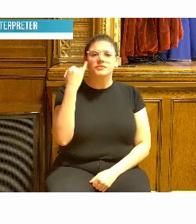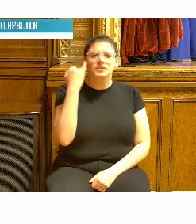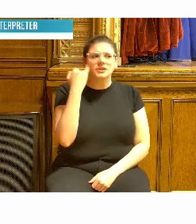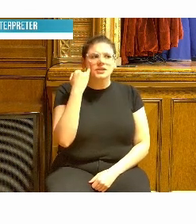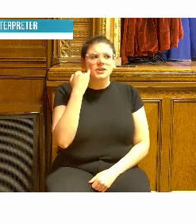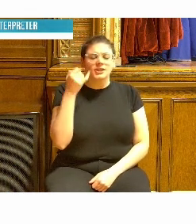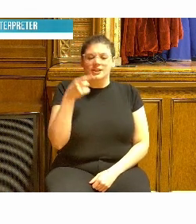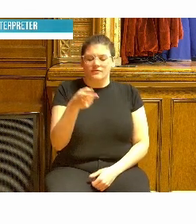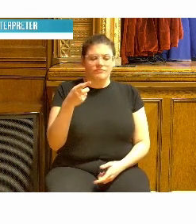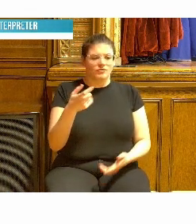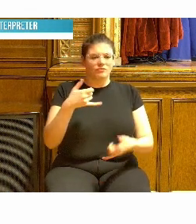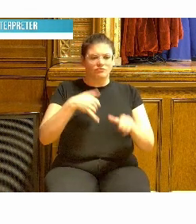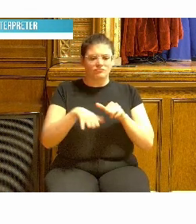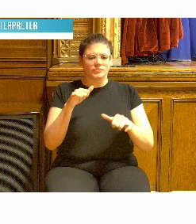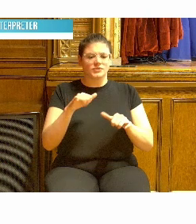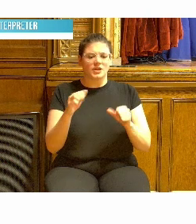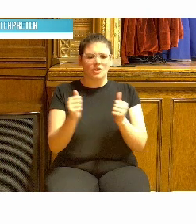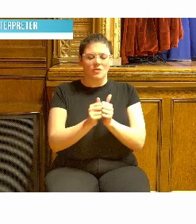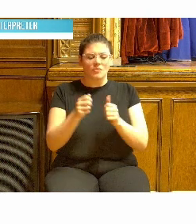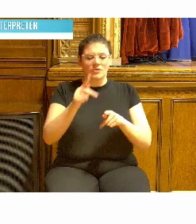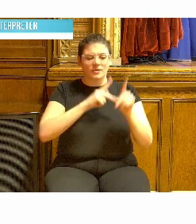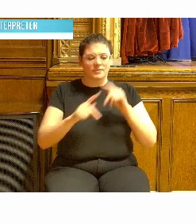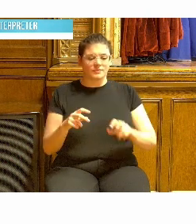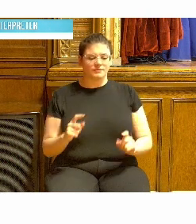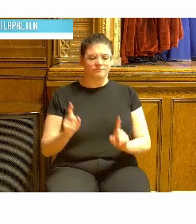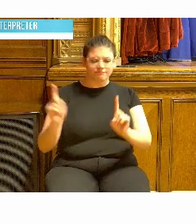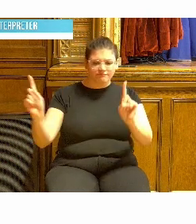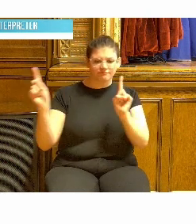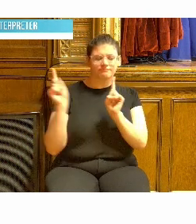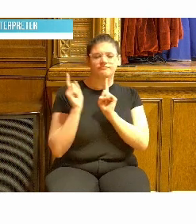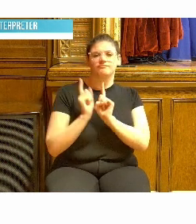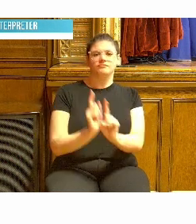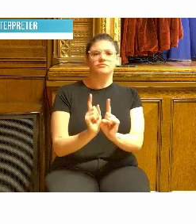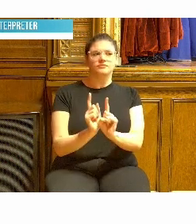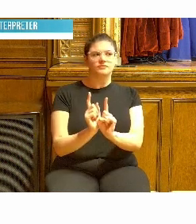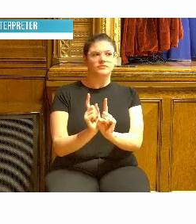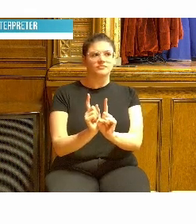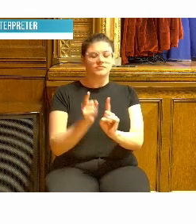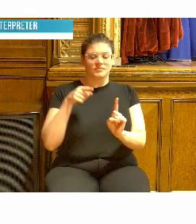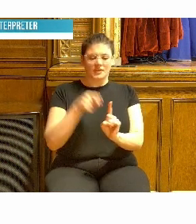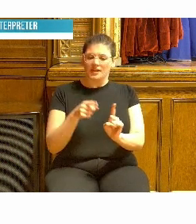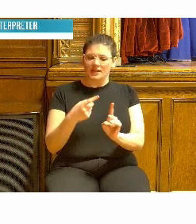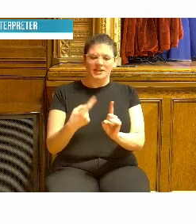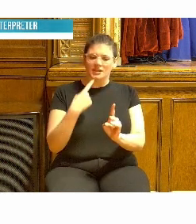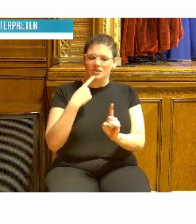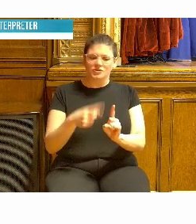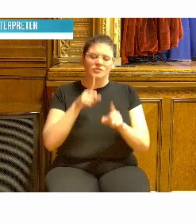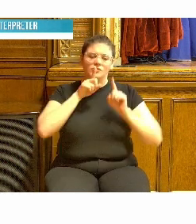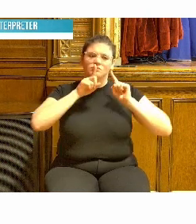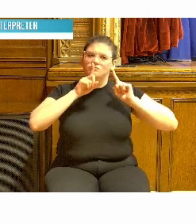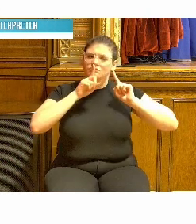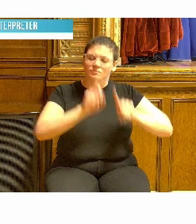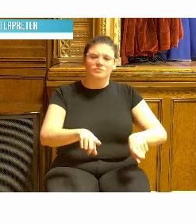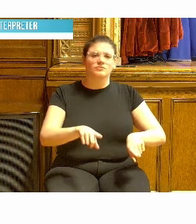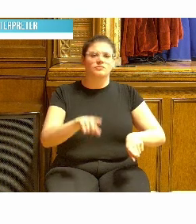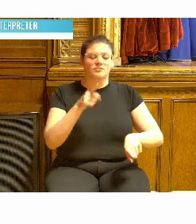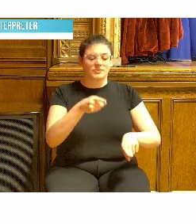community commissions on reparations and remedies, if you would stand with the people and demand that the